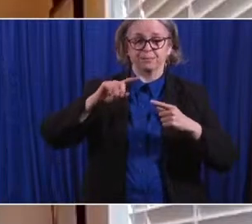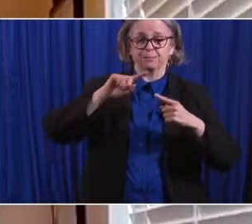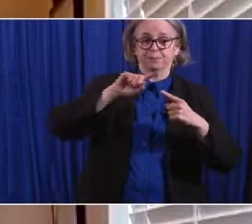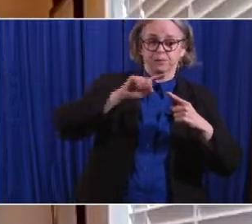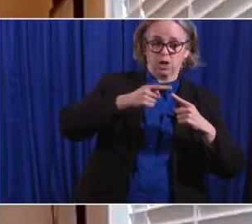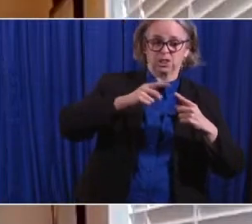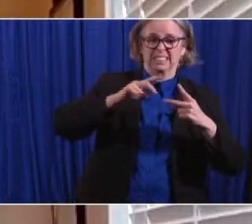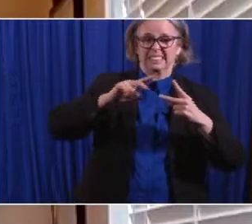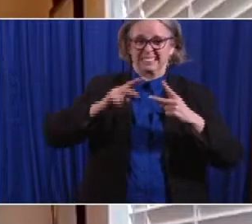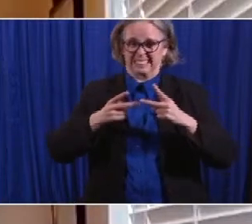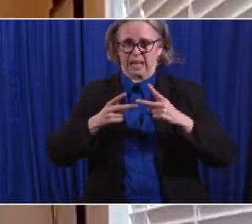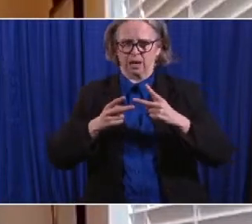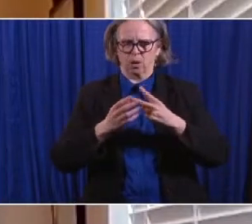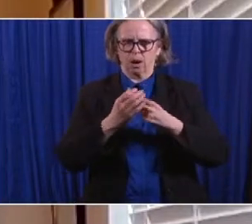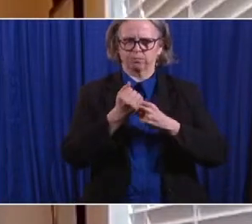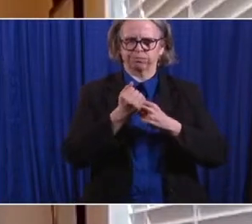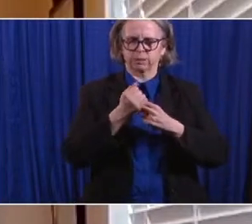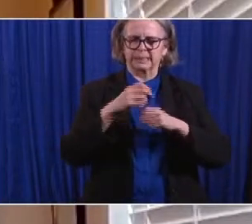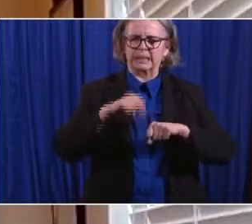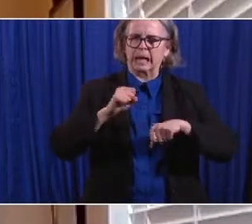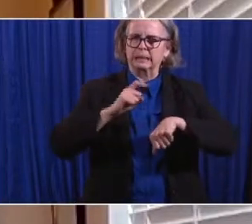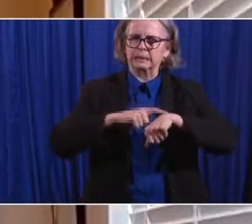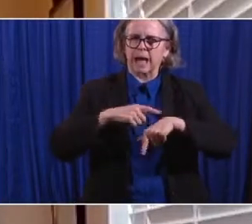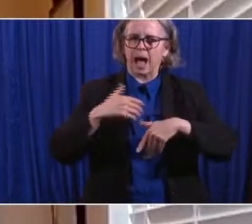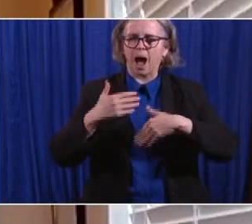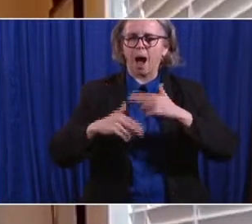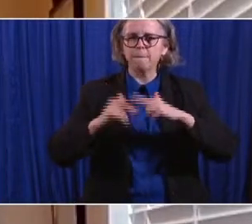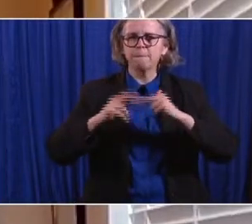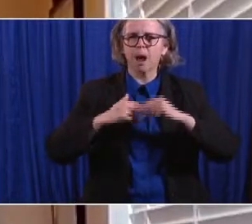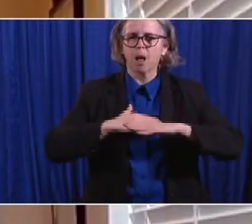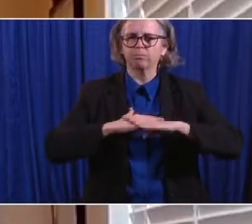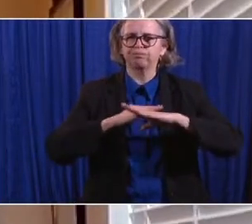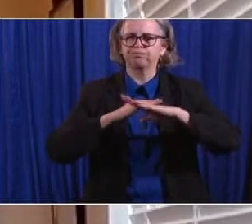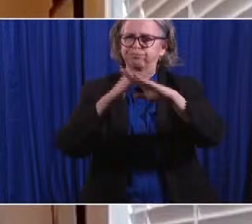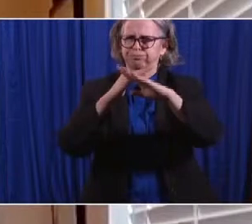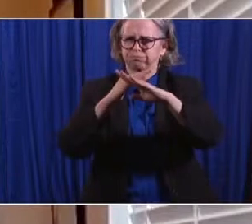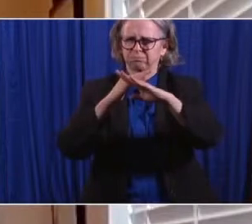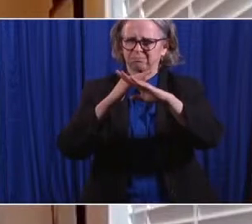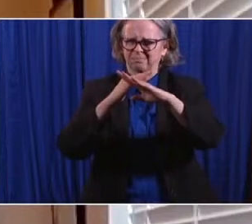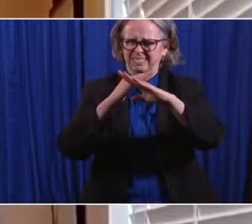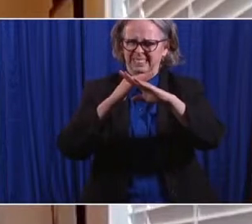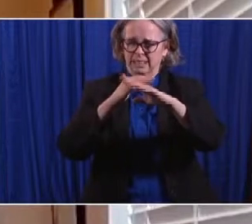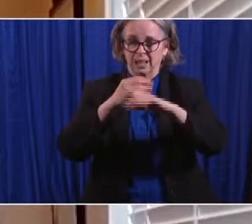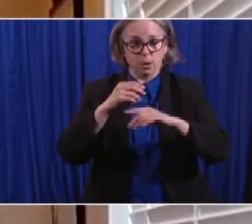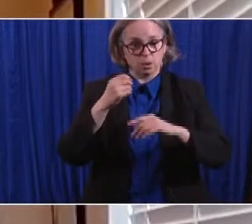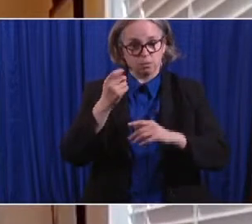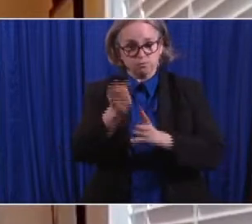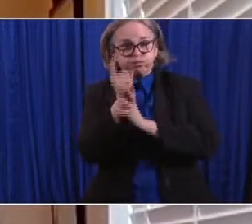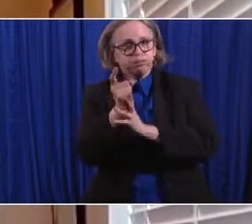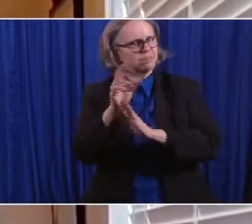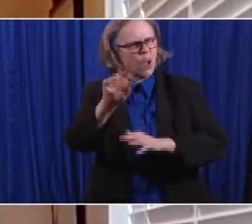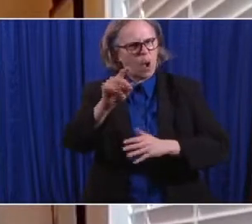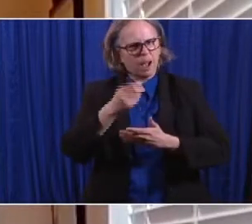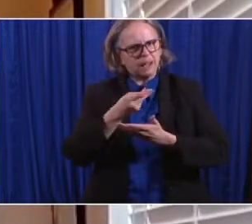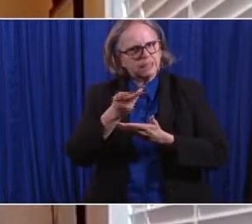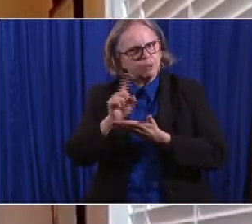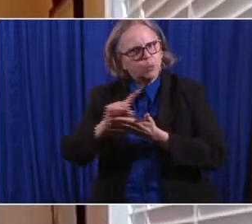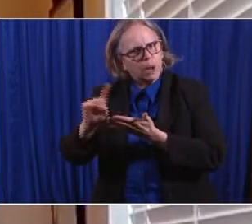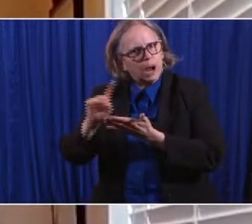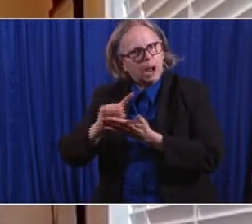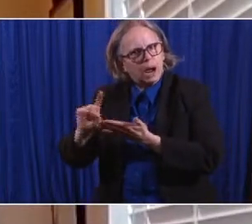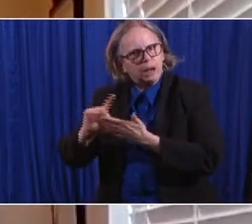and the vaccine is effective. It's variable, but it's a period of weeks for all of these vaccines after you finish